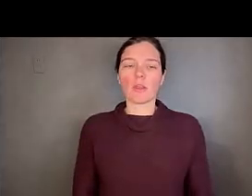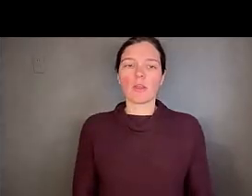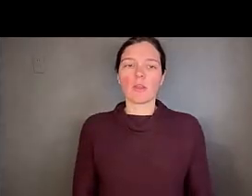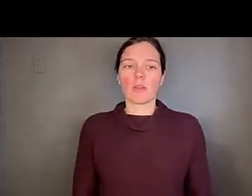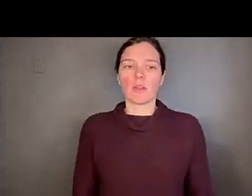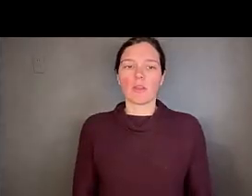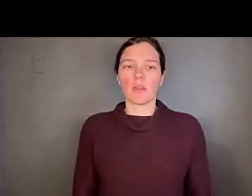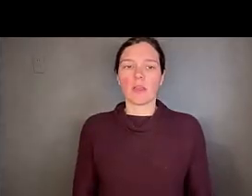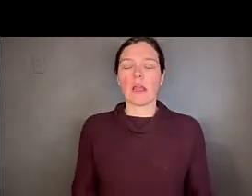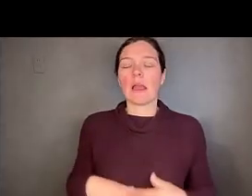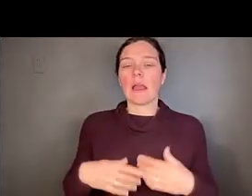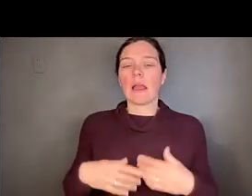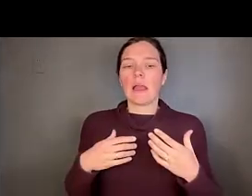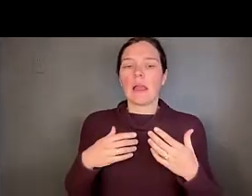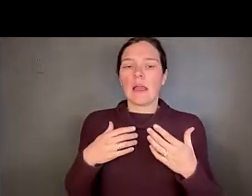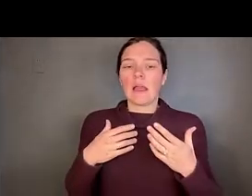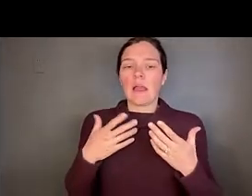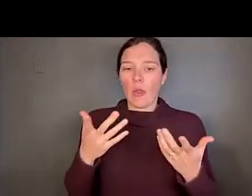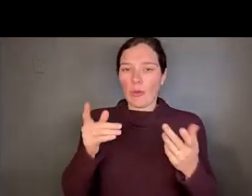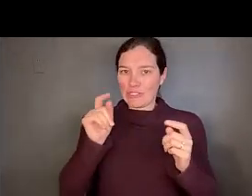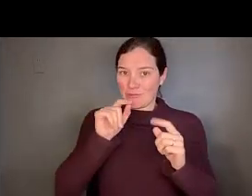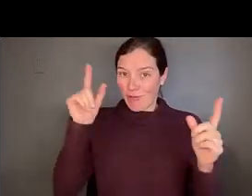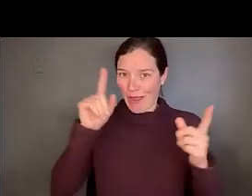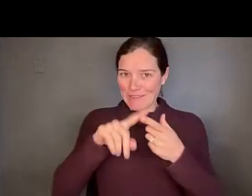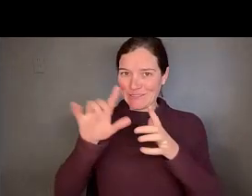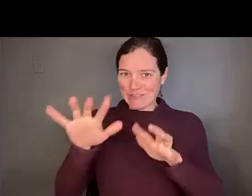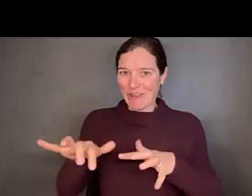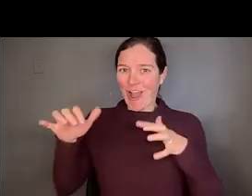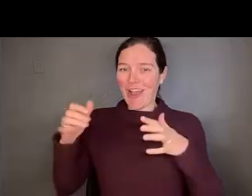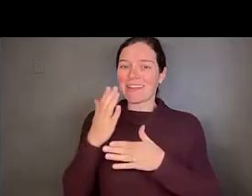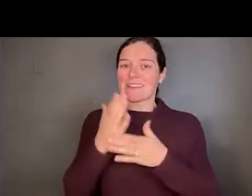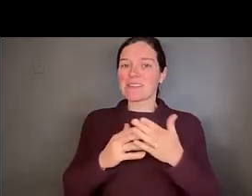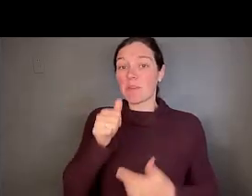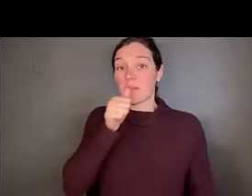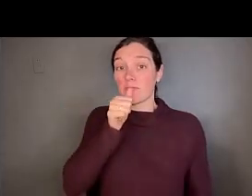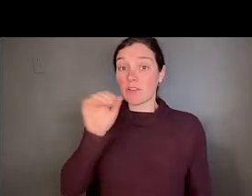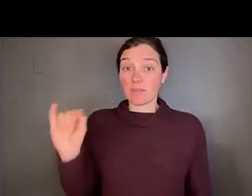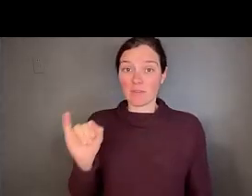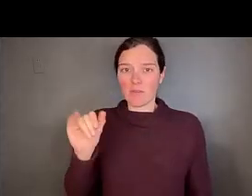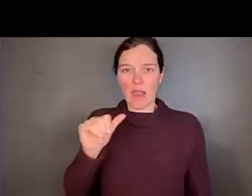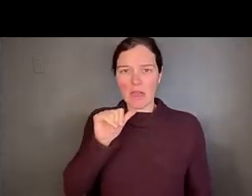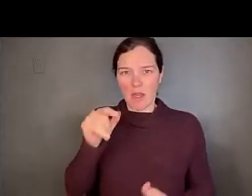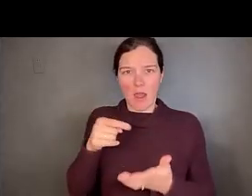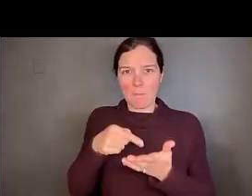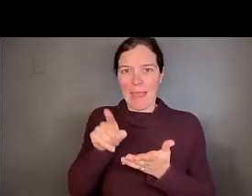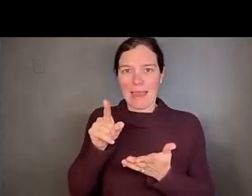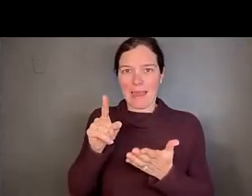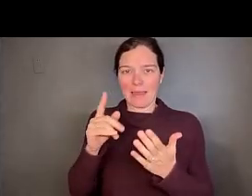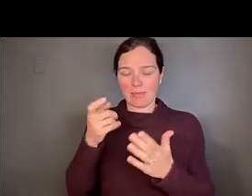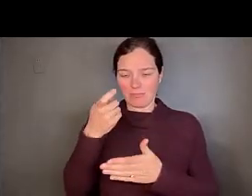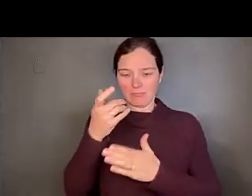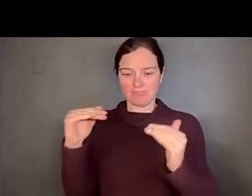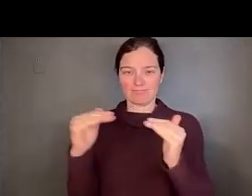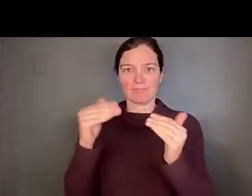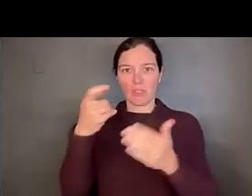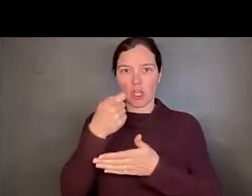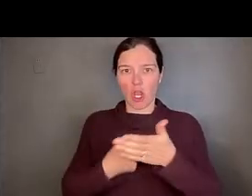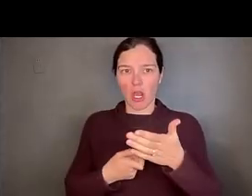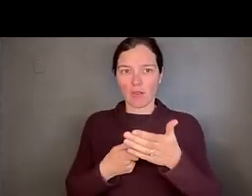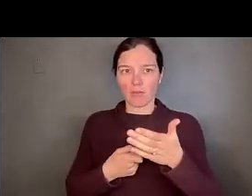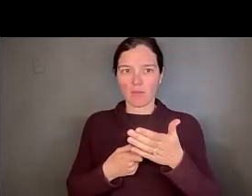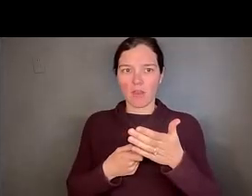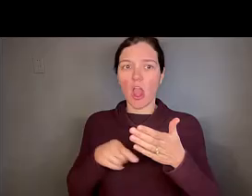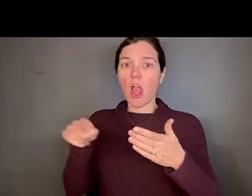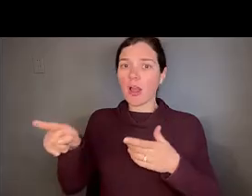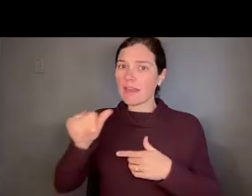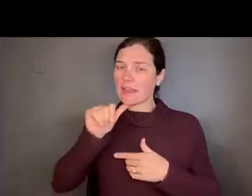It was surprising to the audience, as we know it would be, that some of the commercial payers are not paying at cost. And the question is a good one. Are they not paying